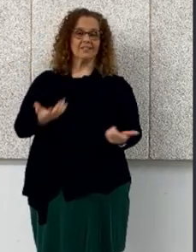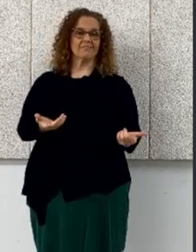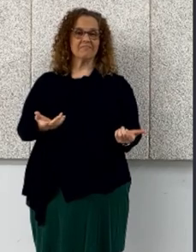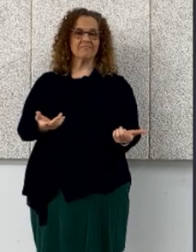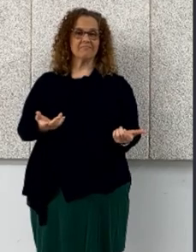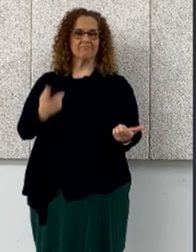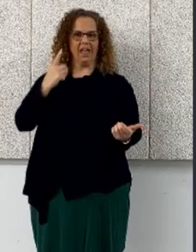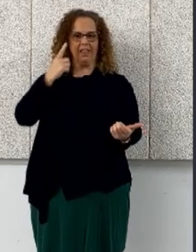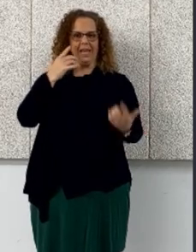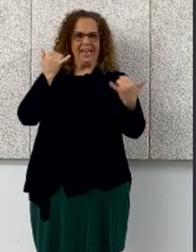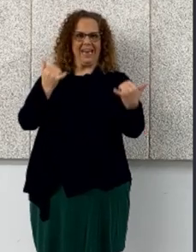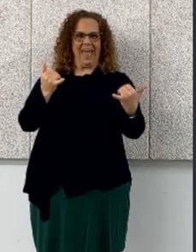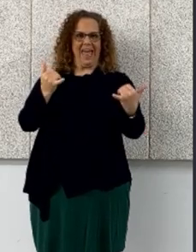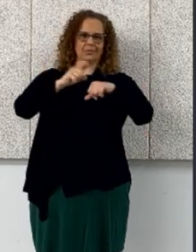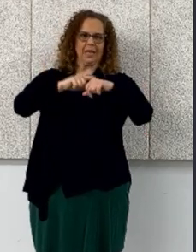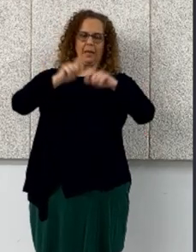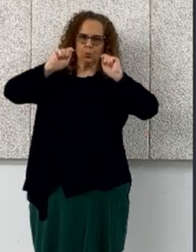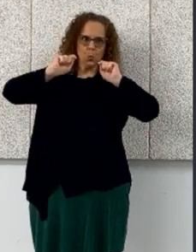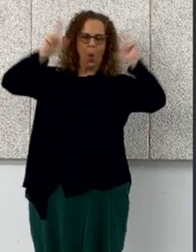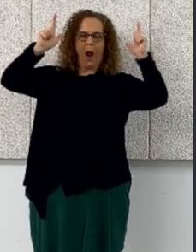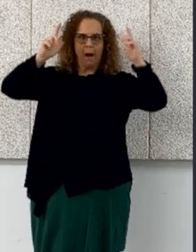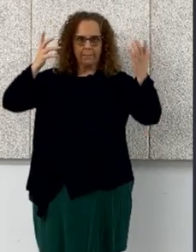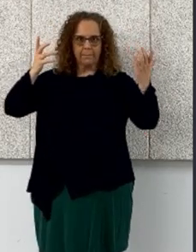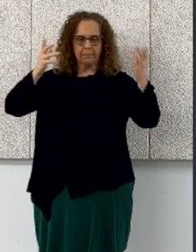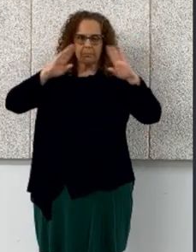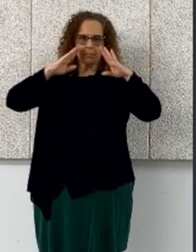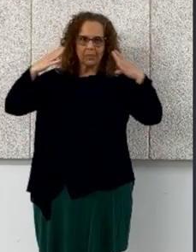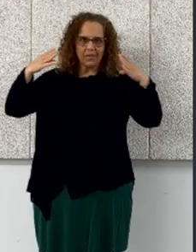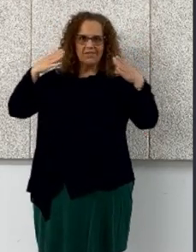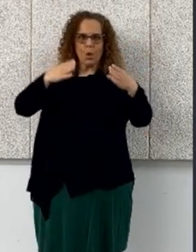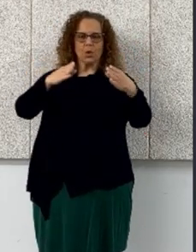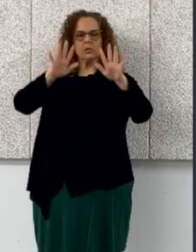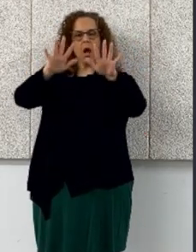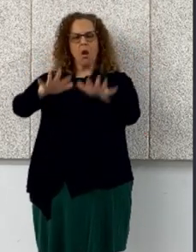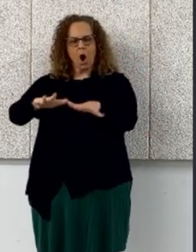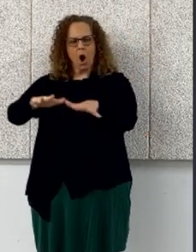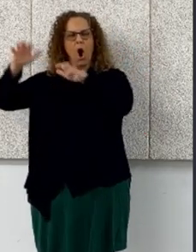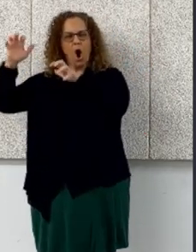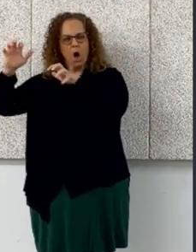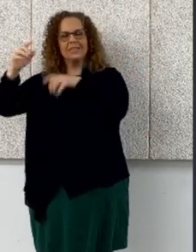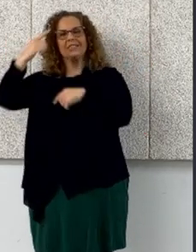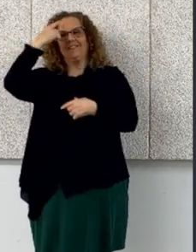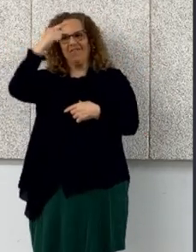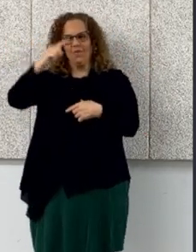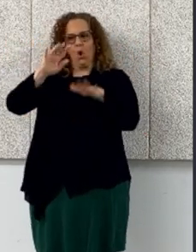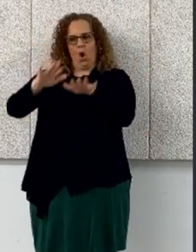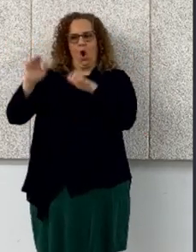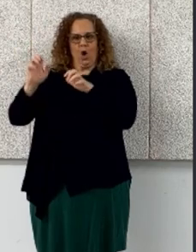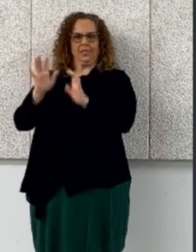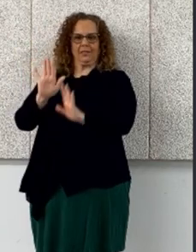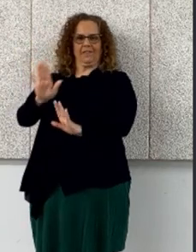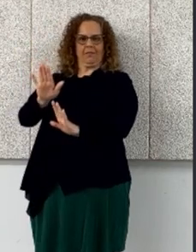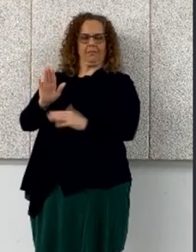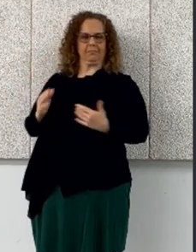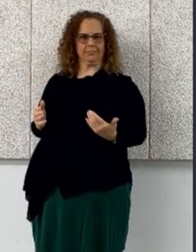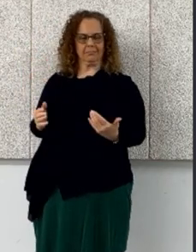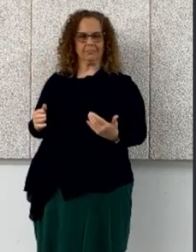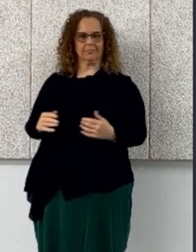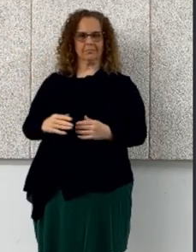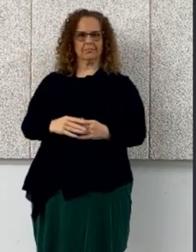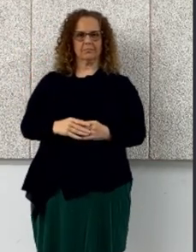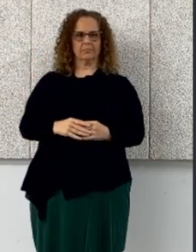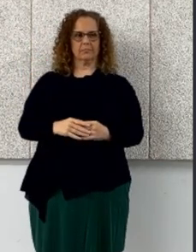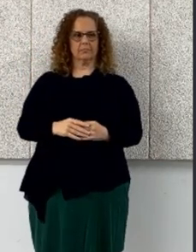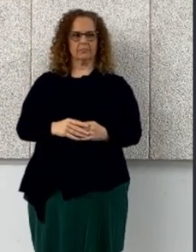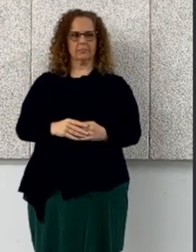us to like wake up and focus on the audience for audience's sake. Yeah. Mm-hmm. And then we'll,